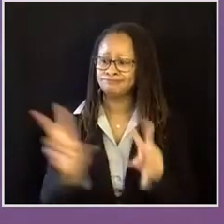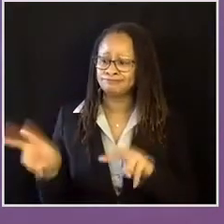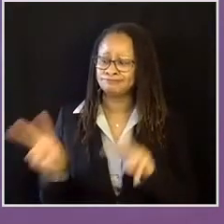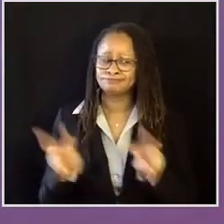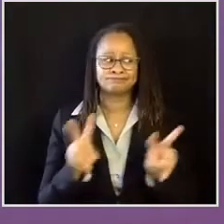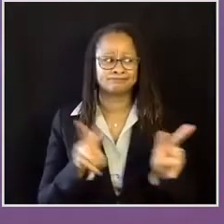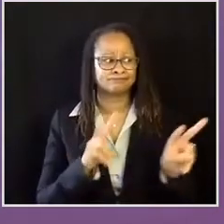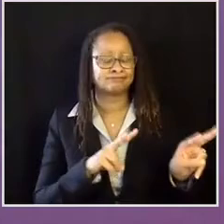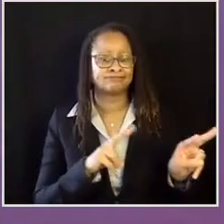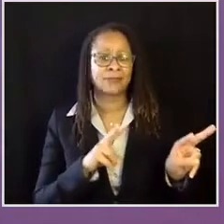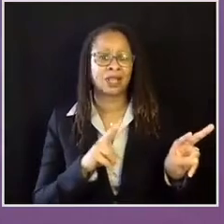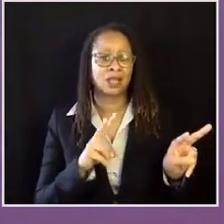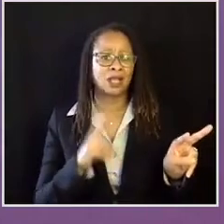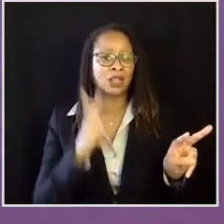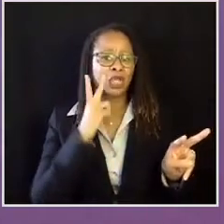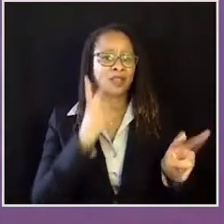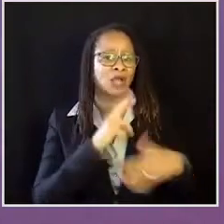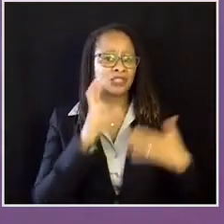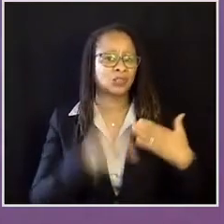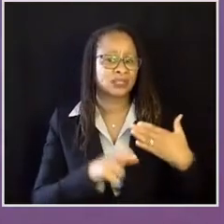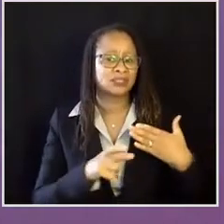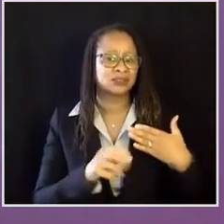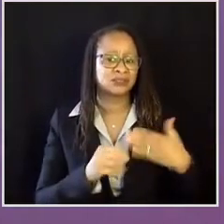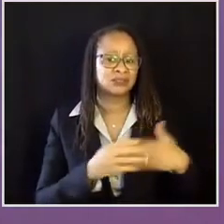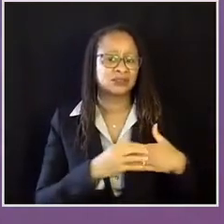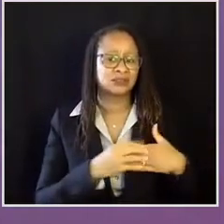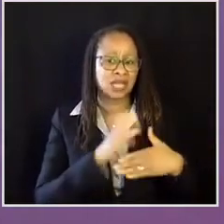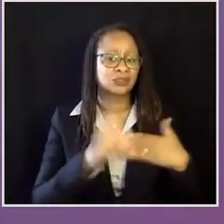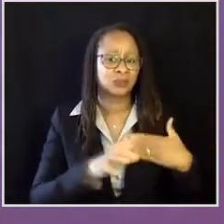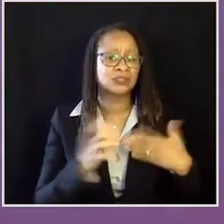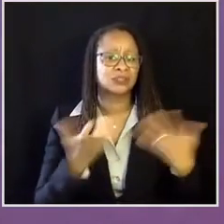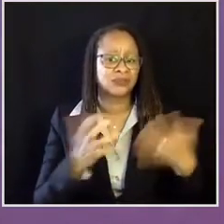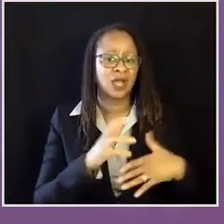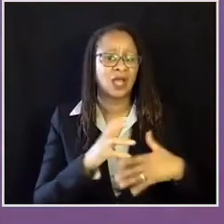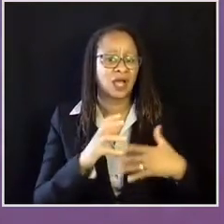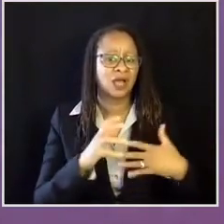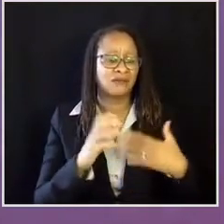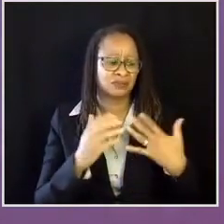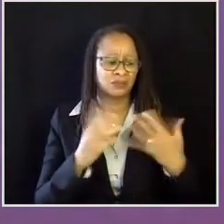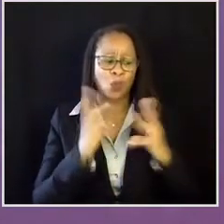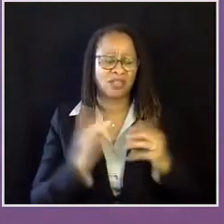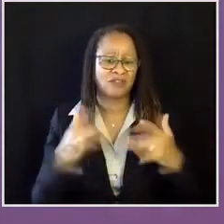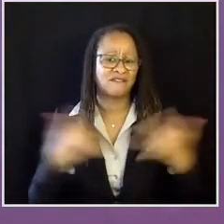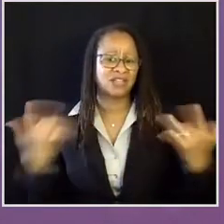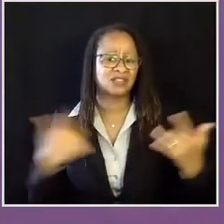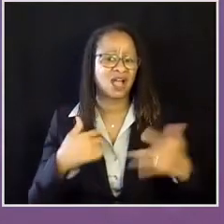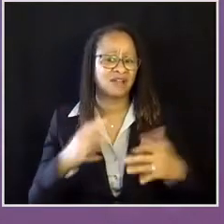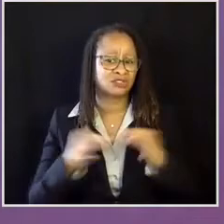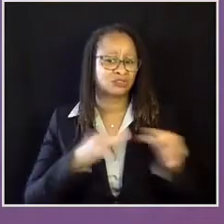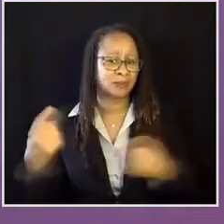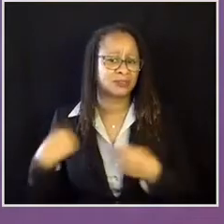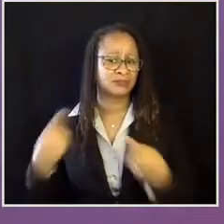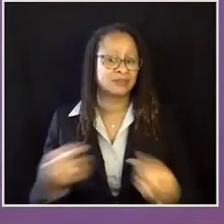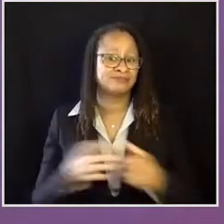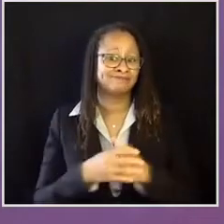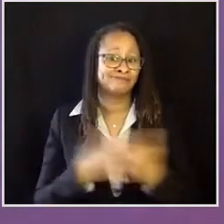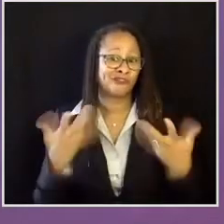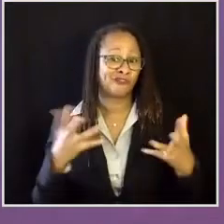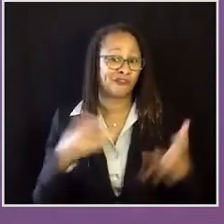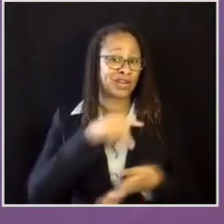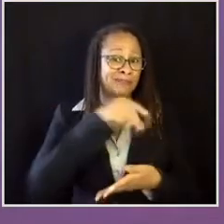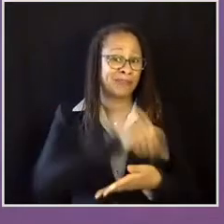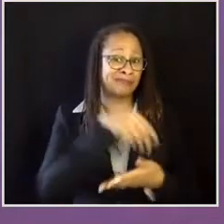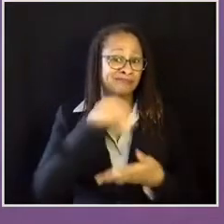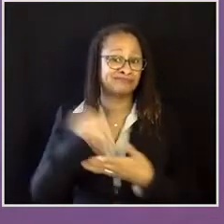crushing consequences of the extreme weather events I've been describing. We've already been paying for it. So